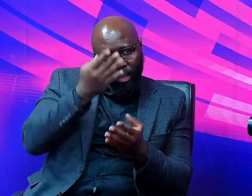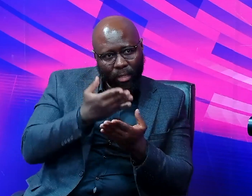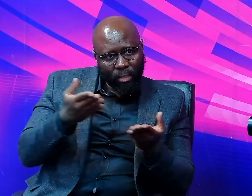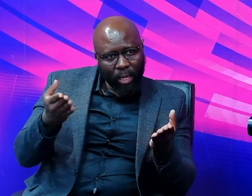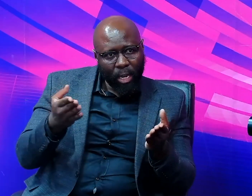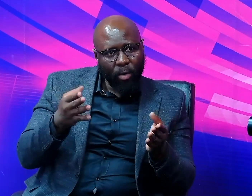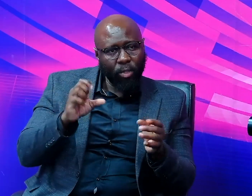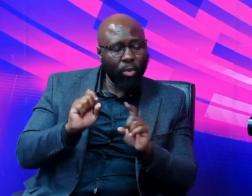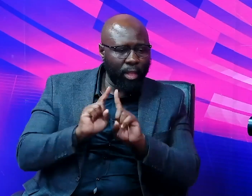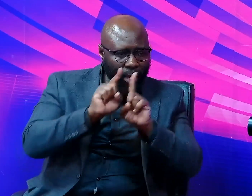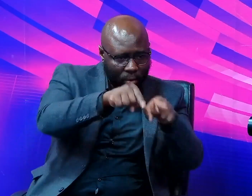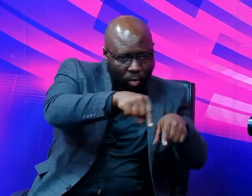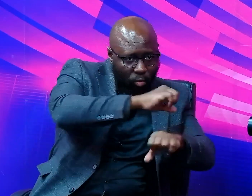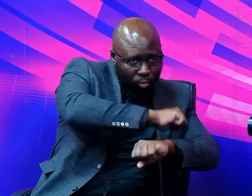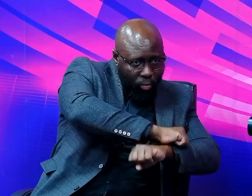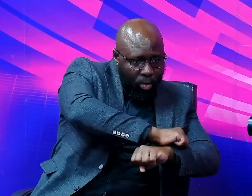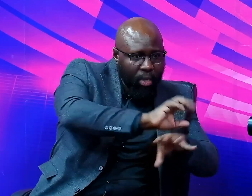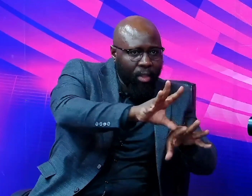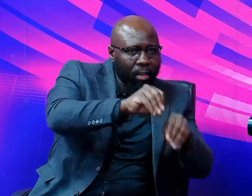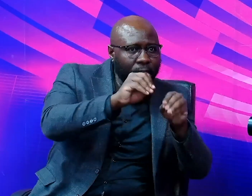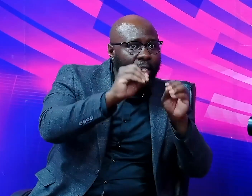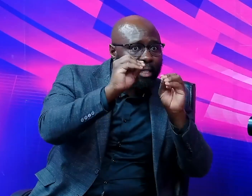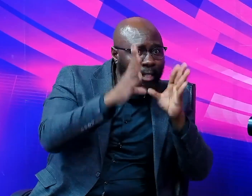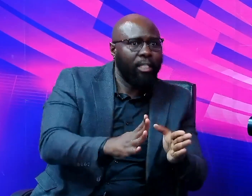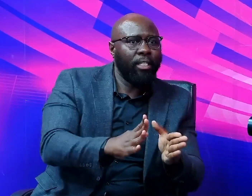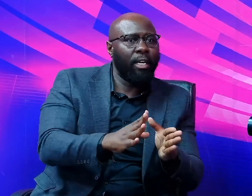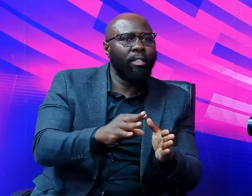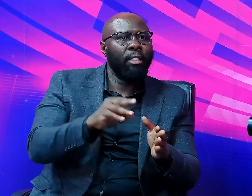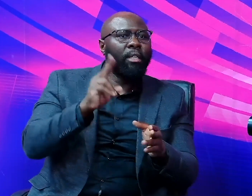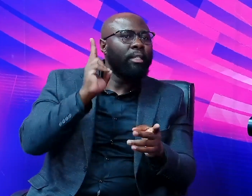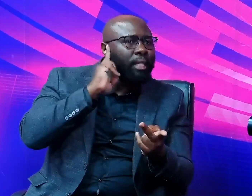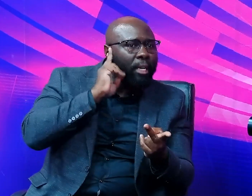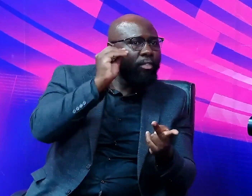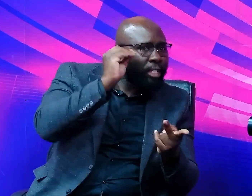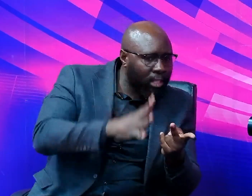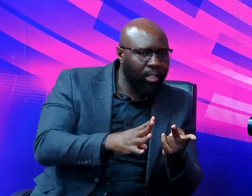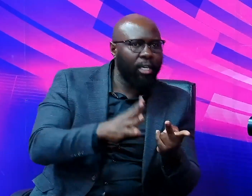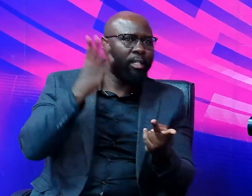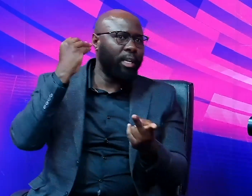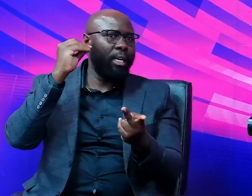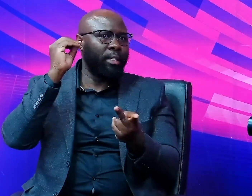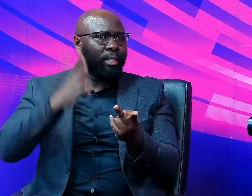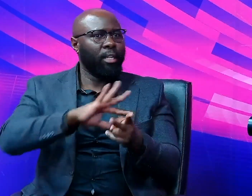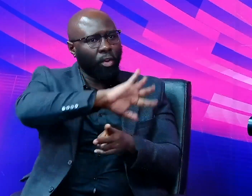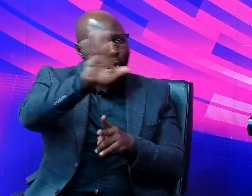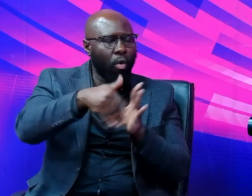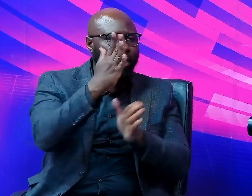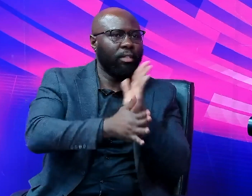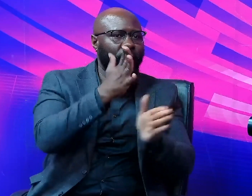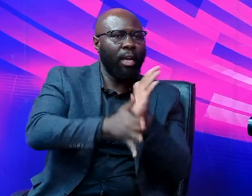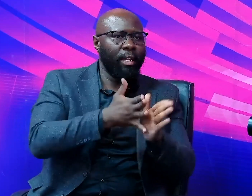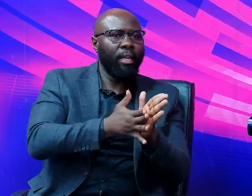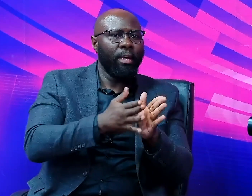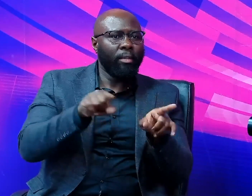find somewhere to learn sign language. So they have to go and find a teacher, maybe deaf teachers,